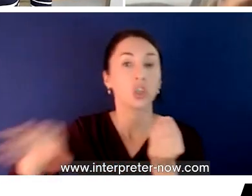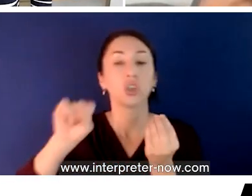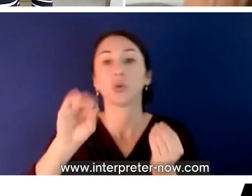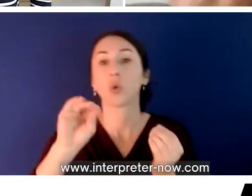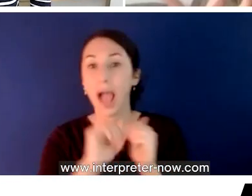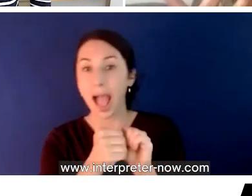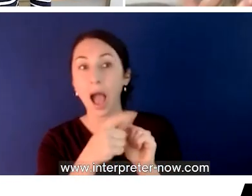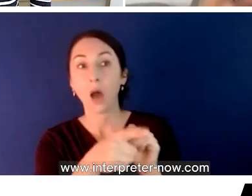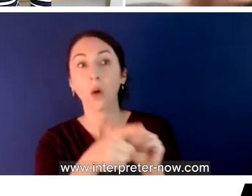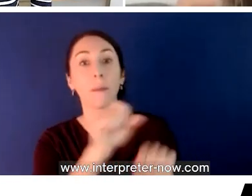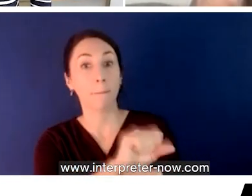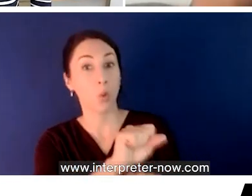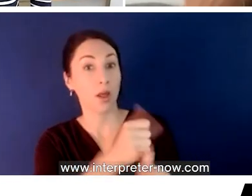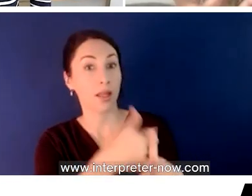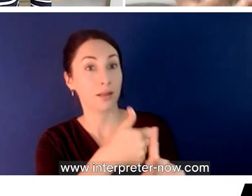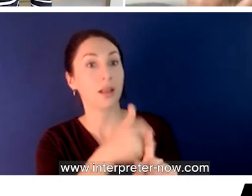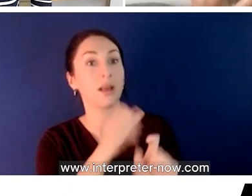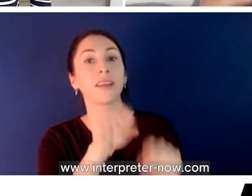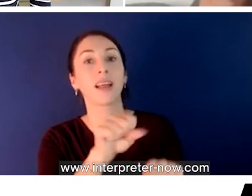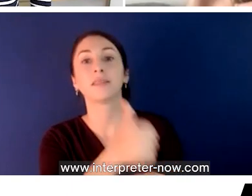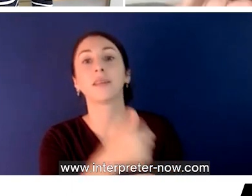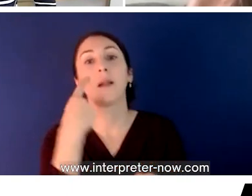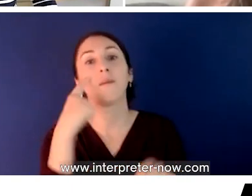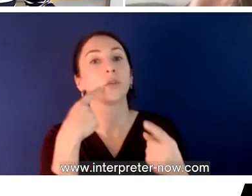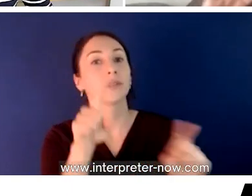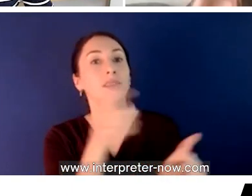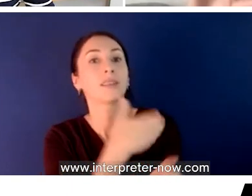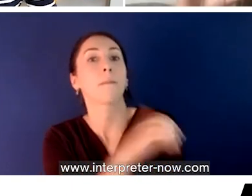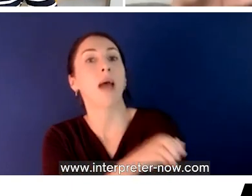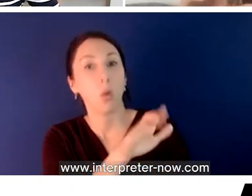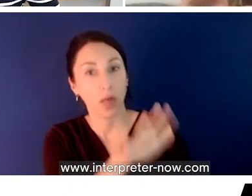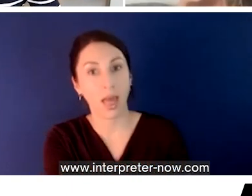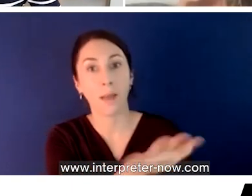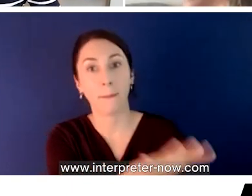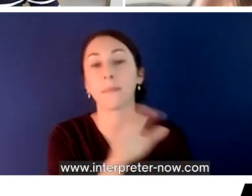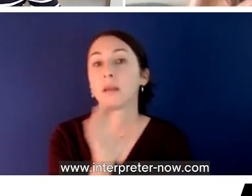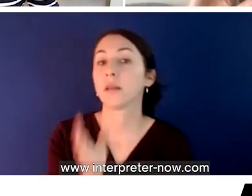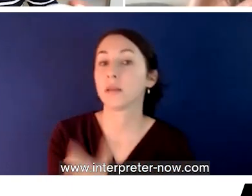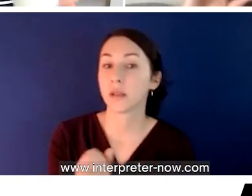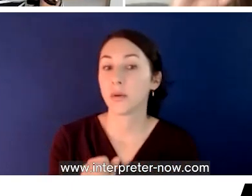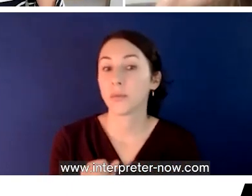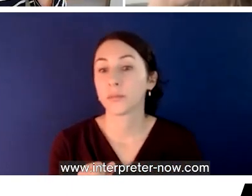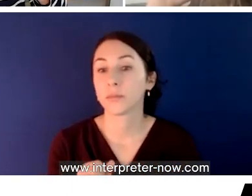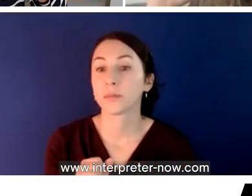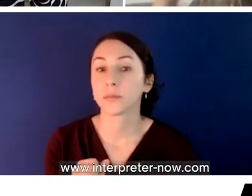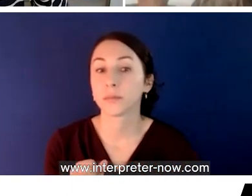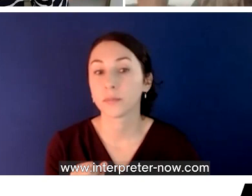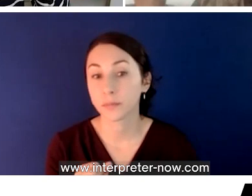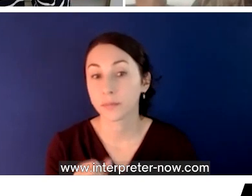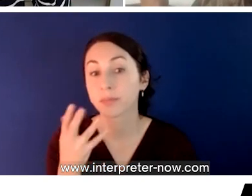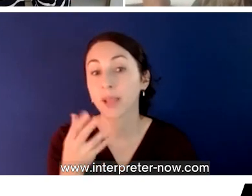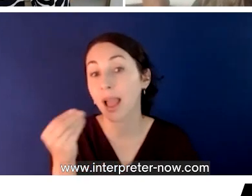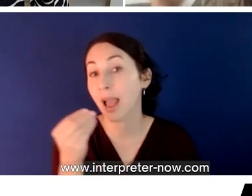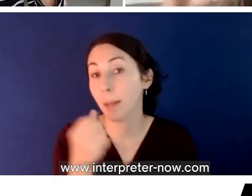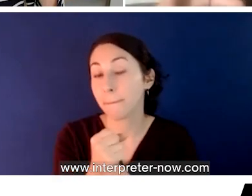employee, set them up for success, empower them. And so really thinking about that, and then